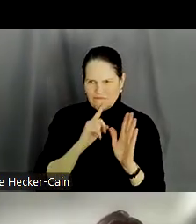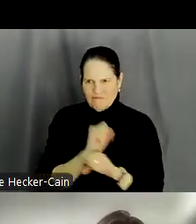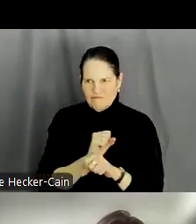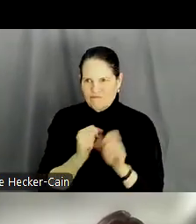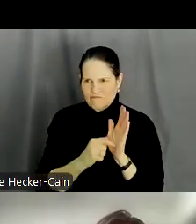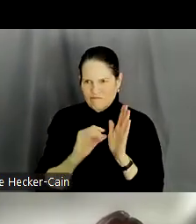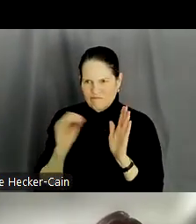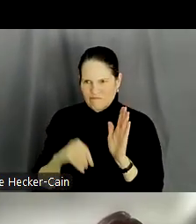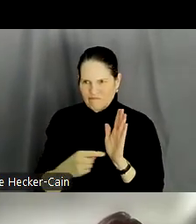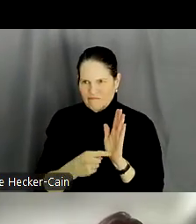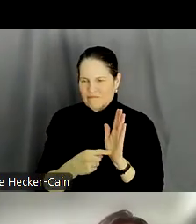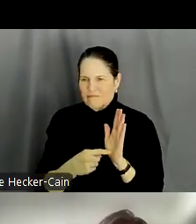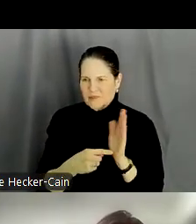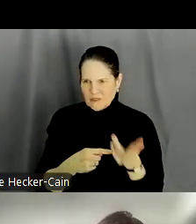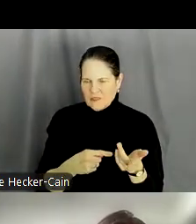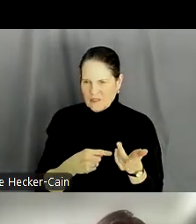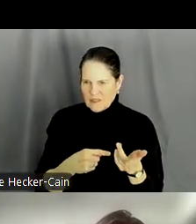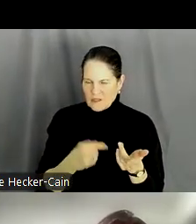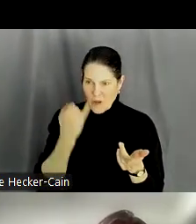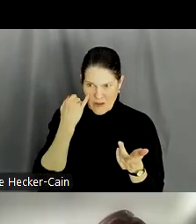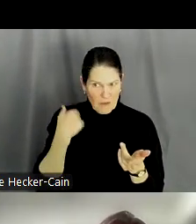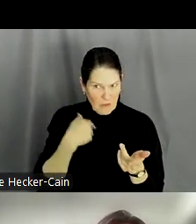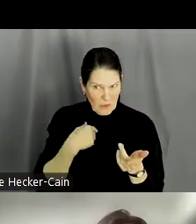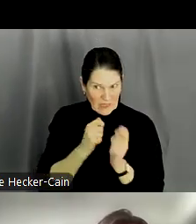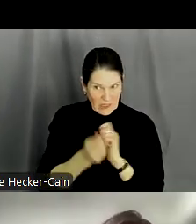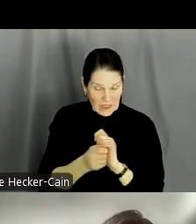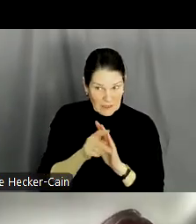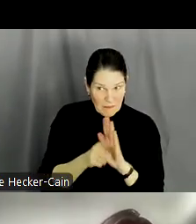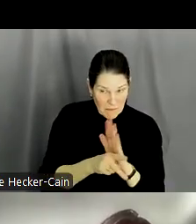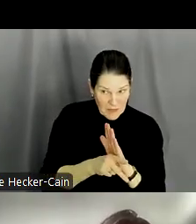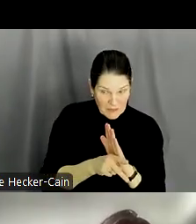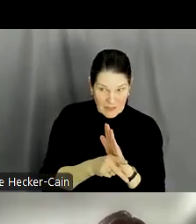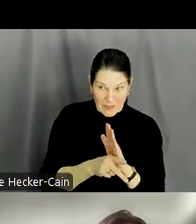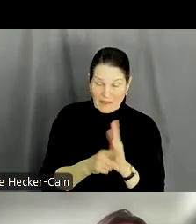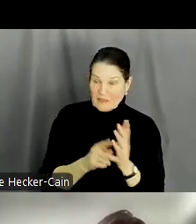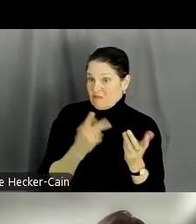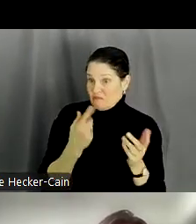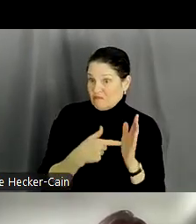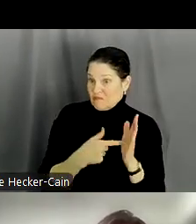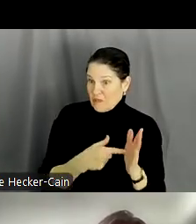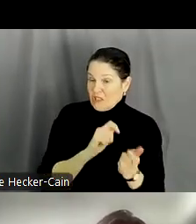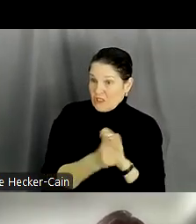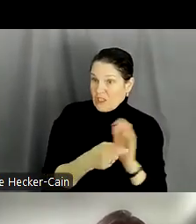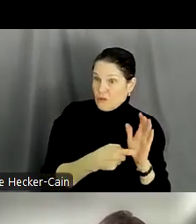of what that looks like and understand what, if we were to make some of those policy changes, if we were to change requirements, kind of predicting what